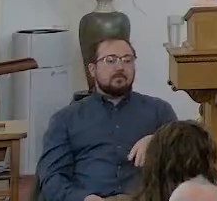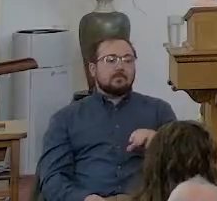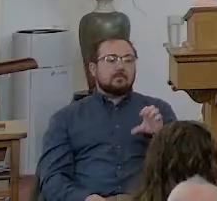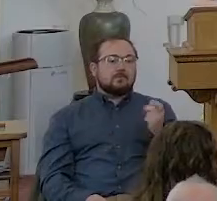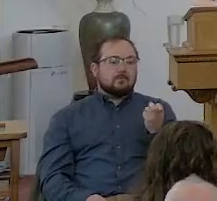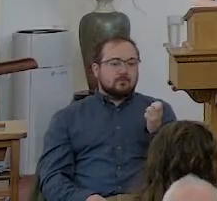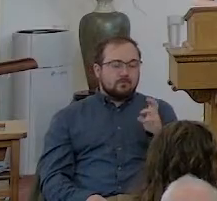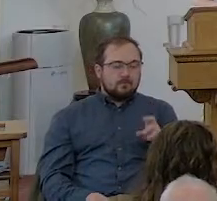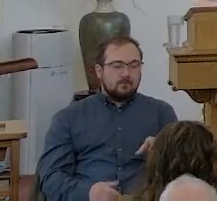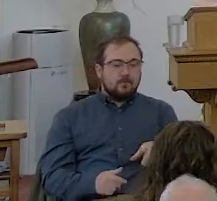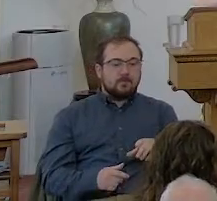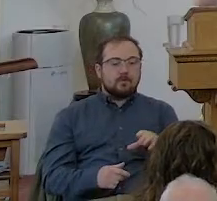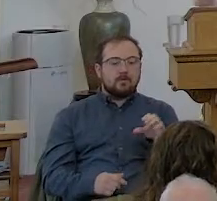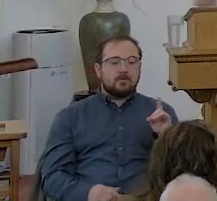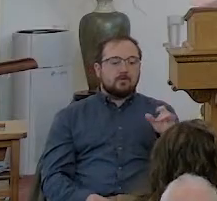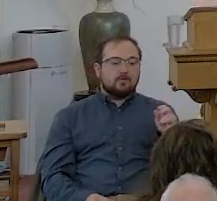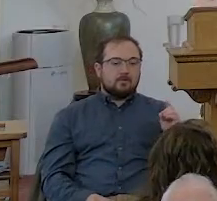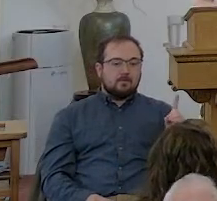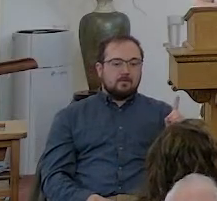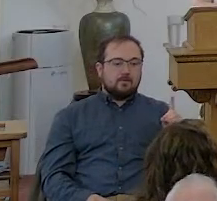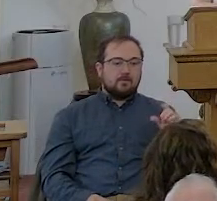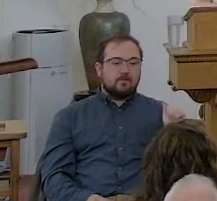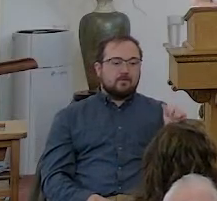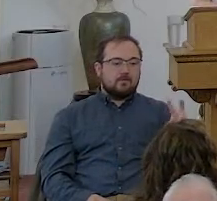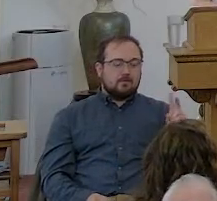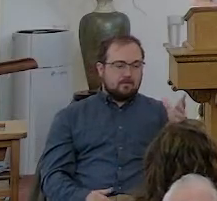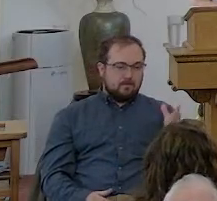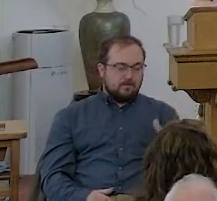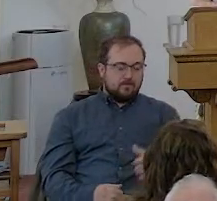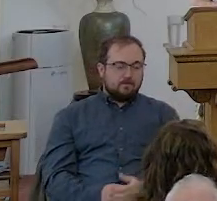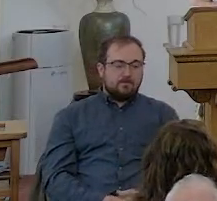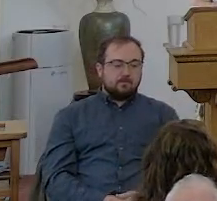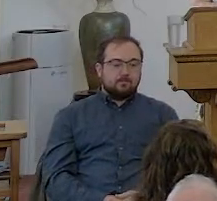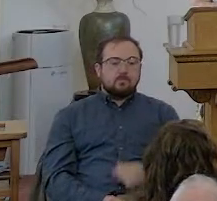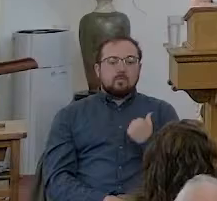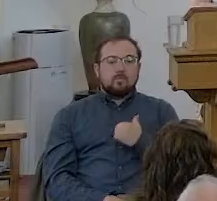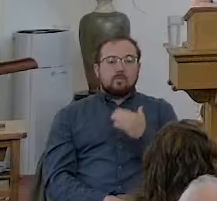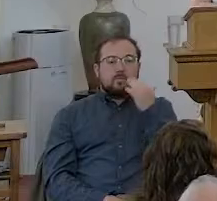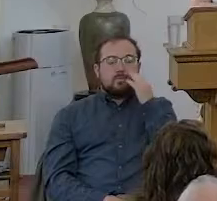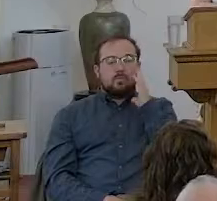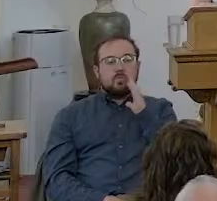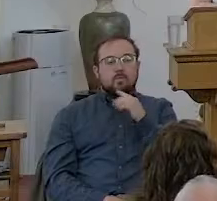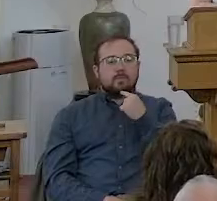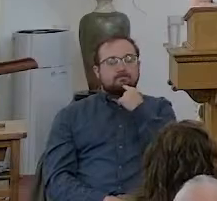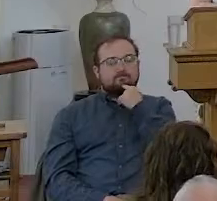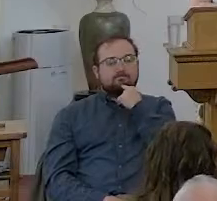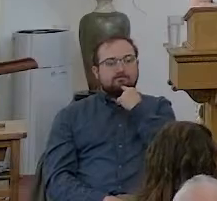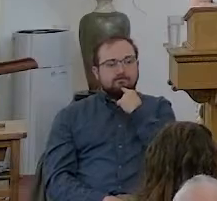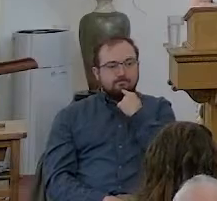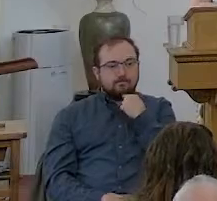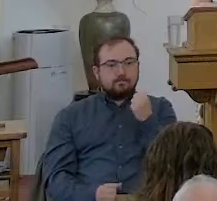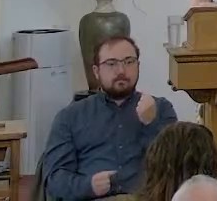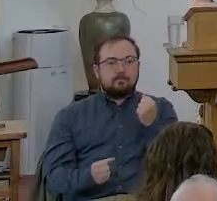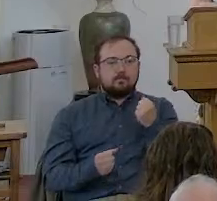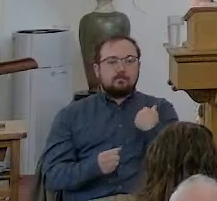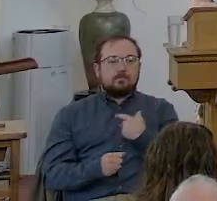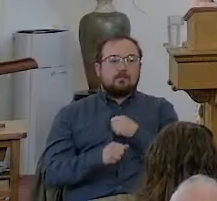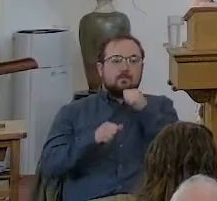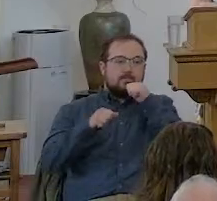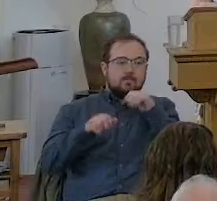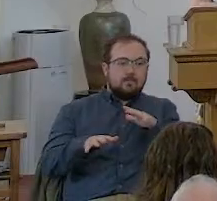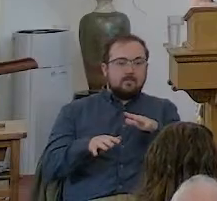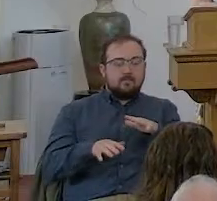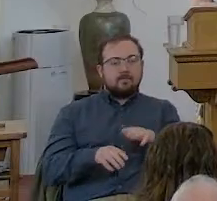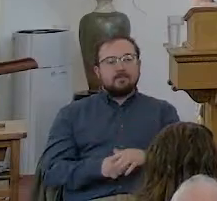chair, and David as an AV person. We know that he will be missed and that our love and blessings are with